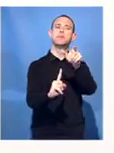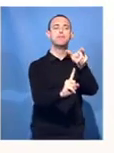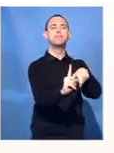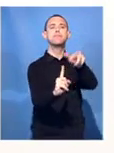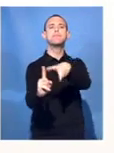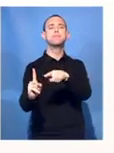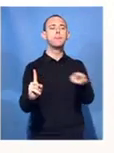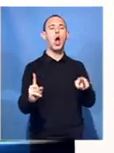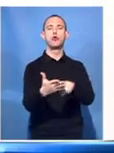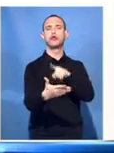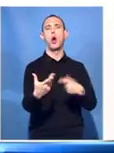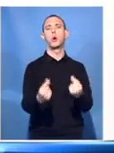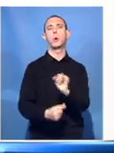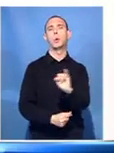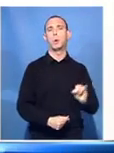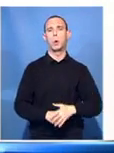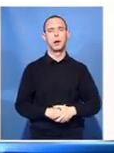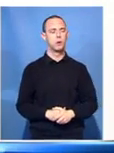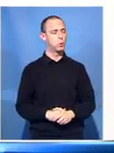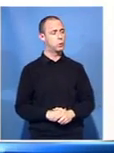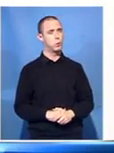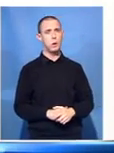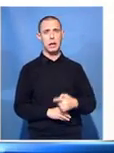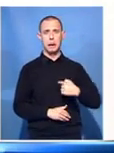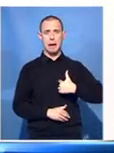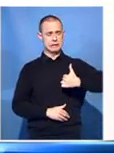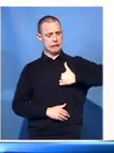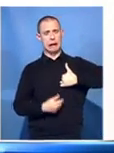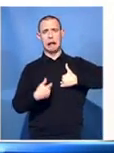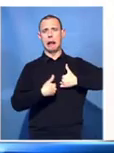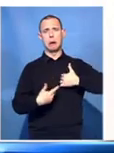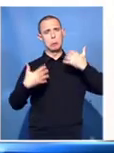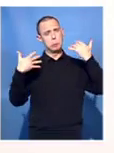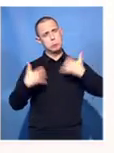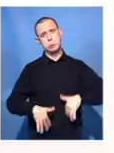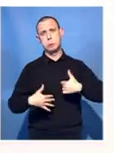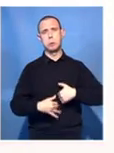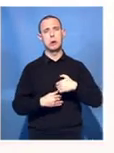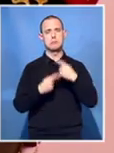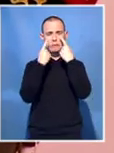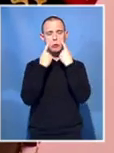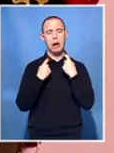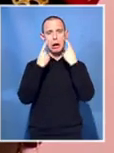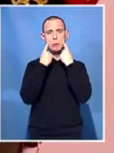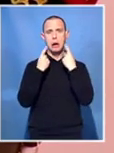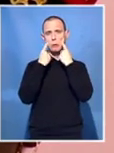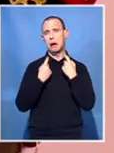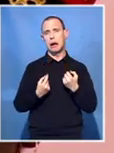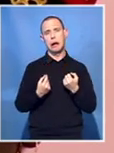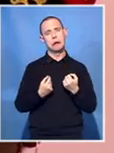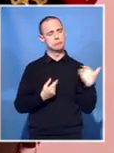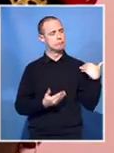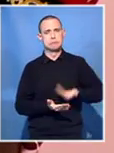I still weep for my child. I wish this whole case can be over so I can find inner peace. A